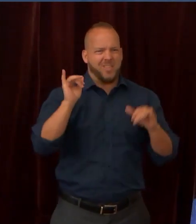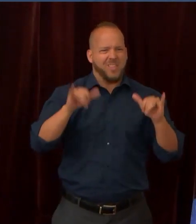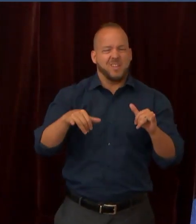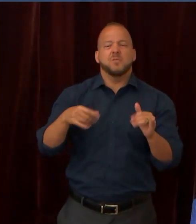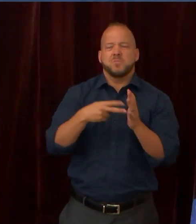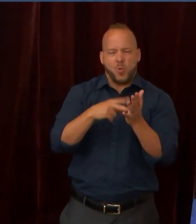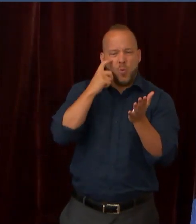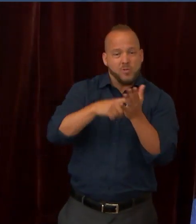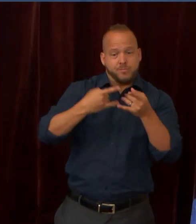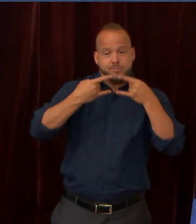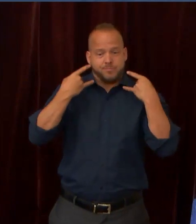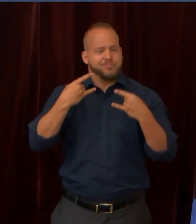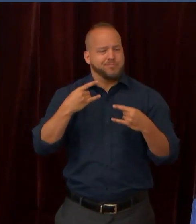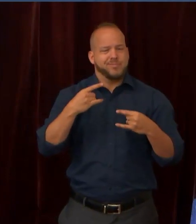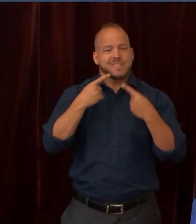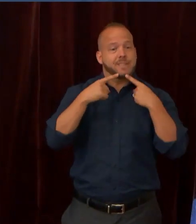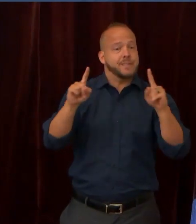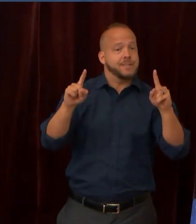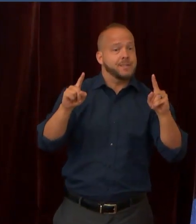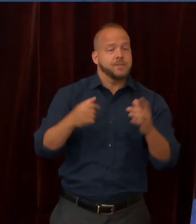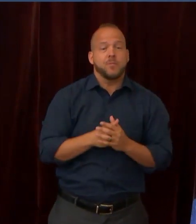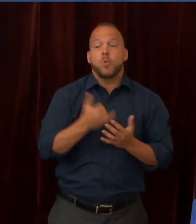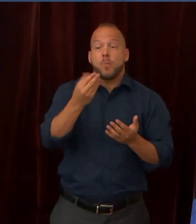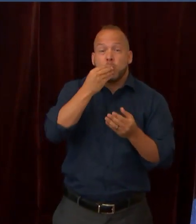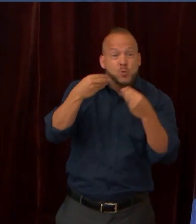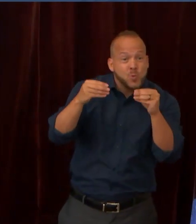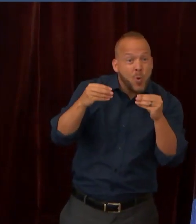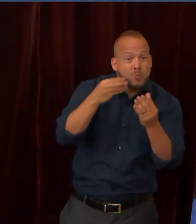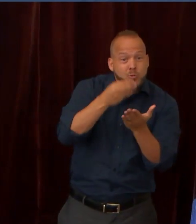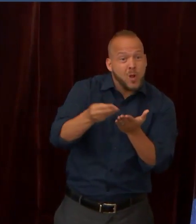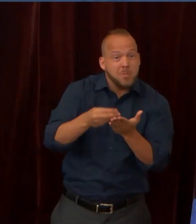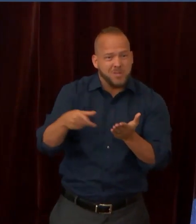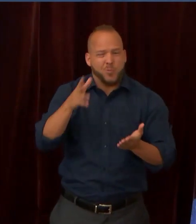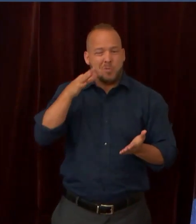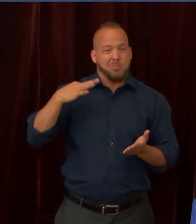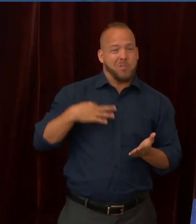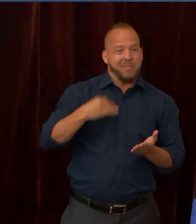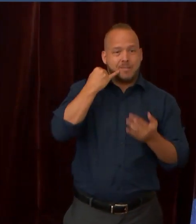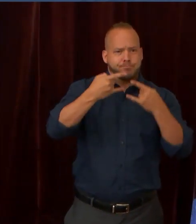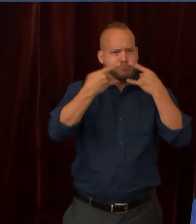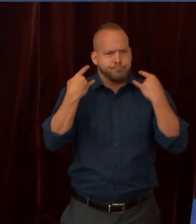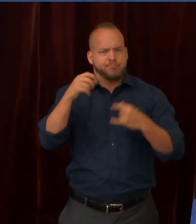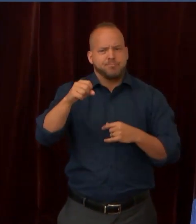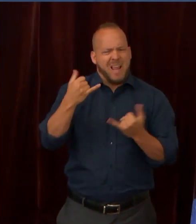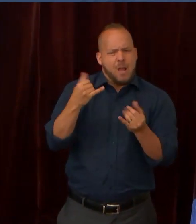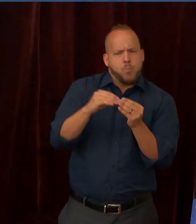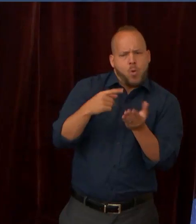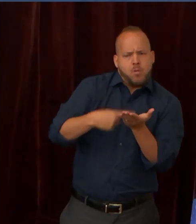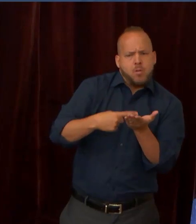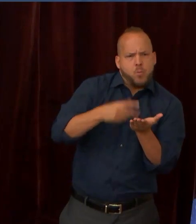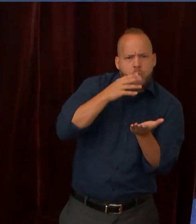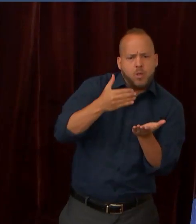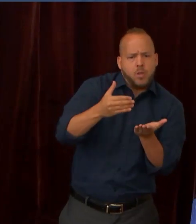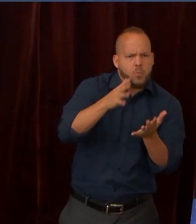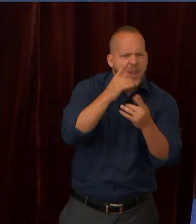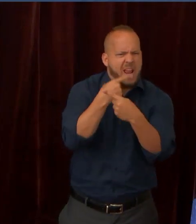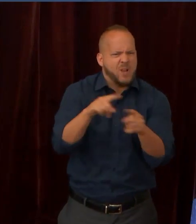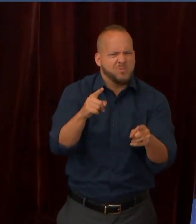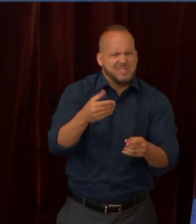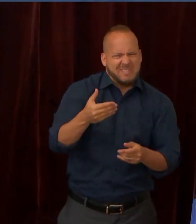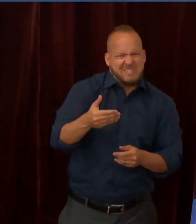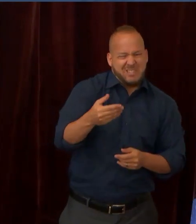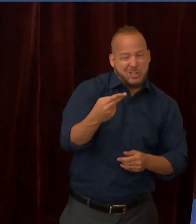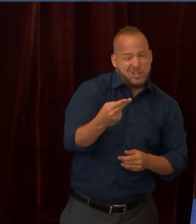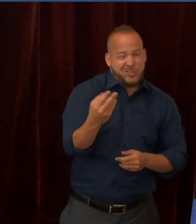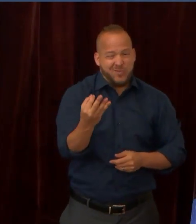to wear a face covering is a substantial benefit. So we'll have more to say about that probably Thursday or Friday. We do